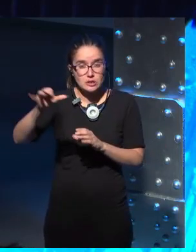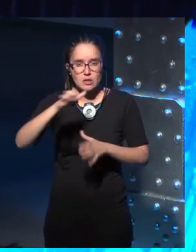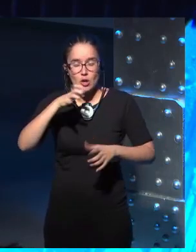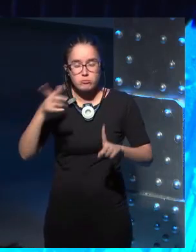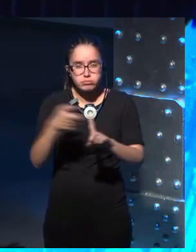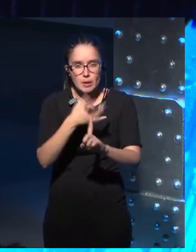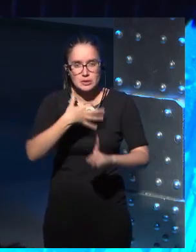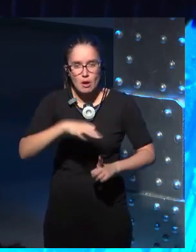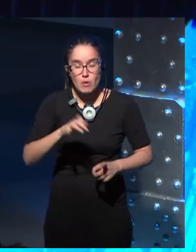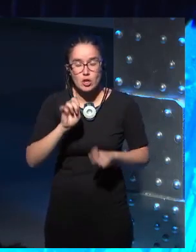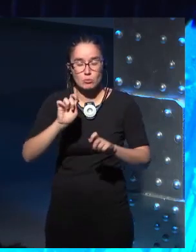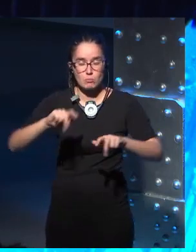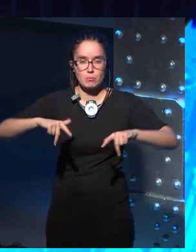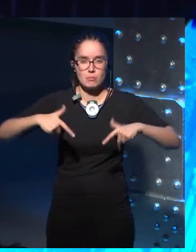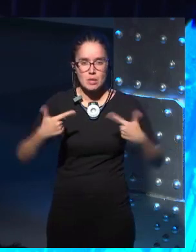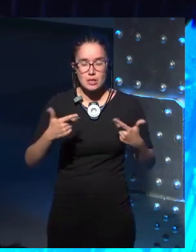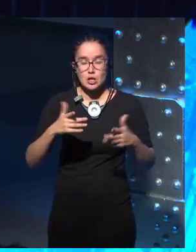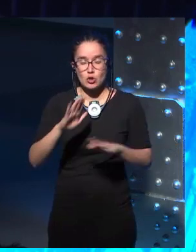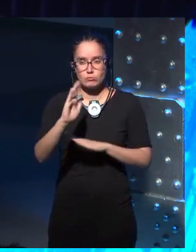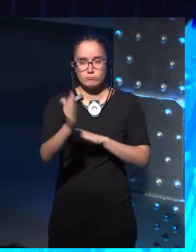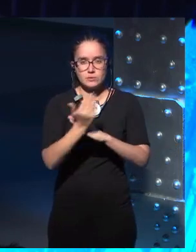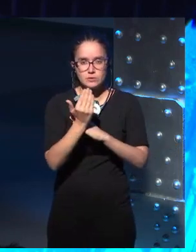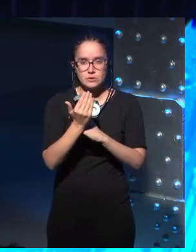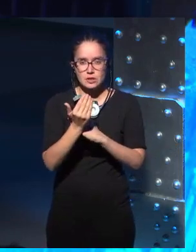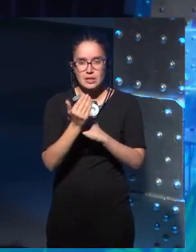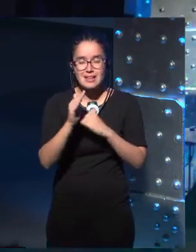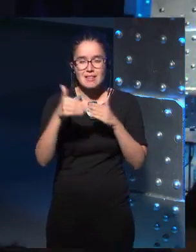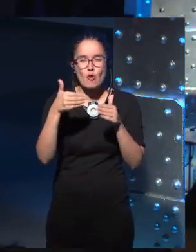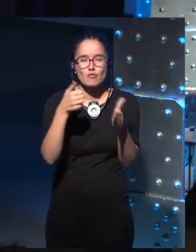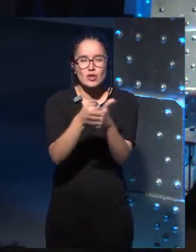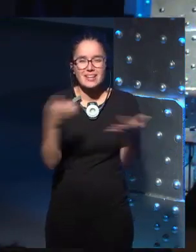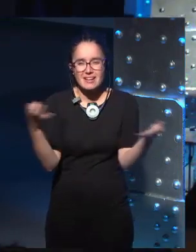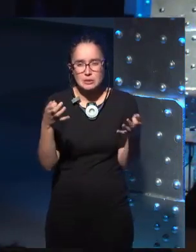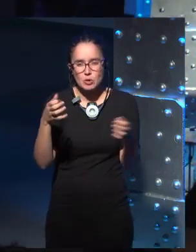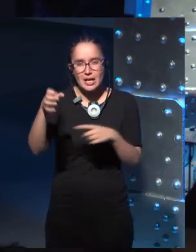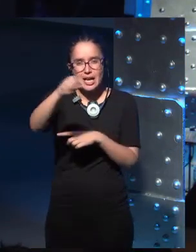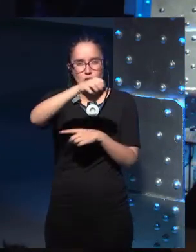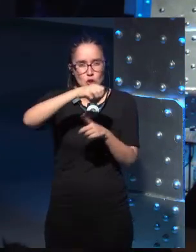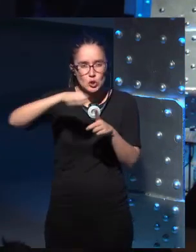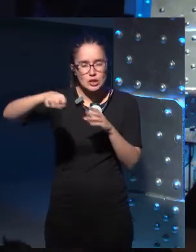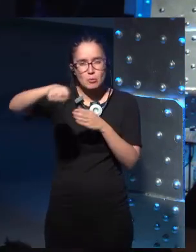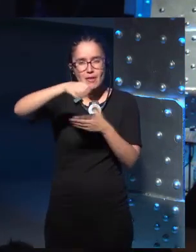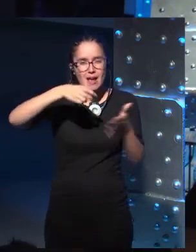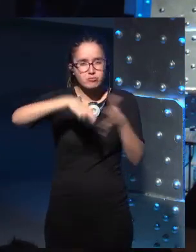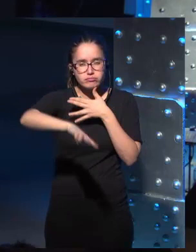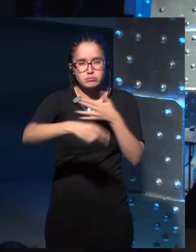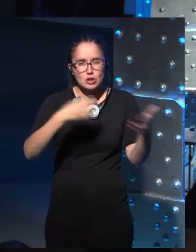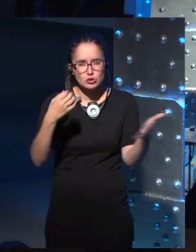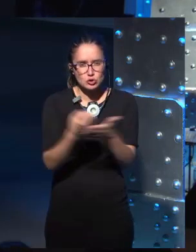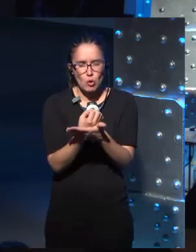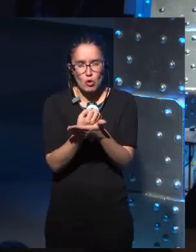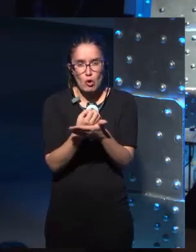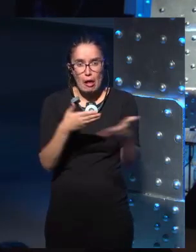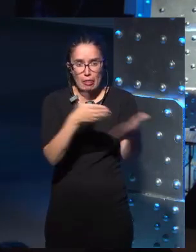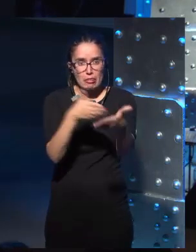through and show us what's behind that, because gravity waves, they walk through everything. They don't care about obstacles, they